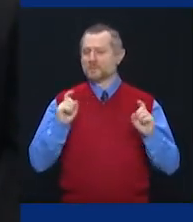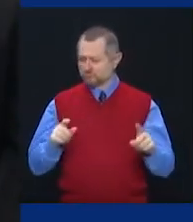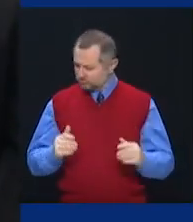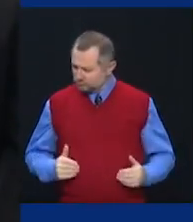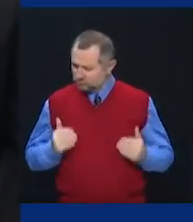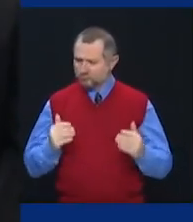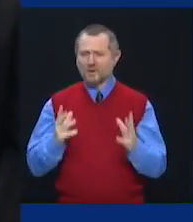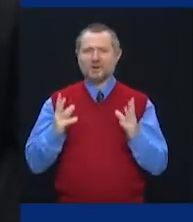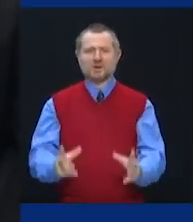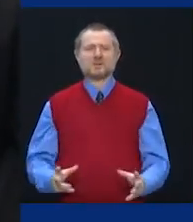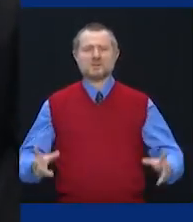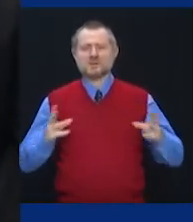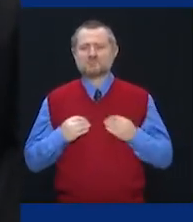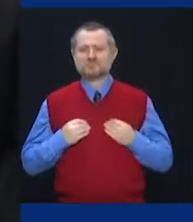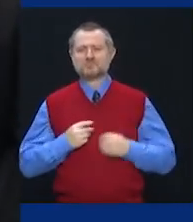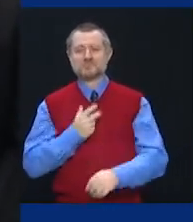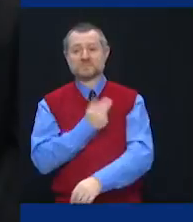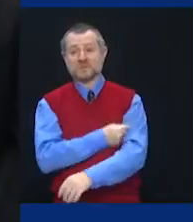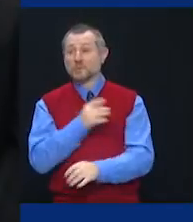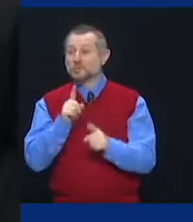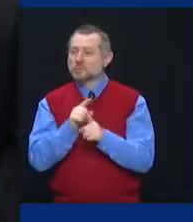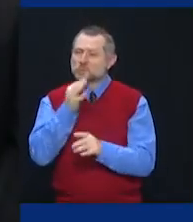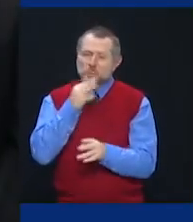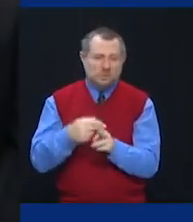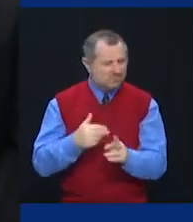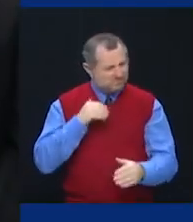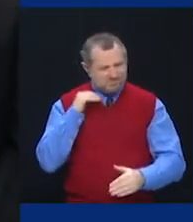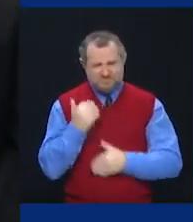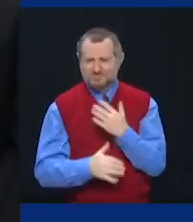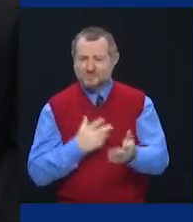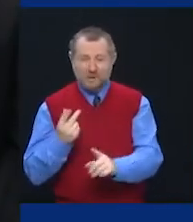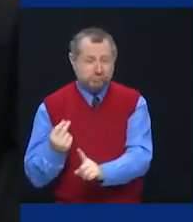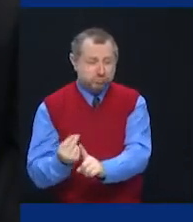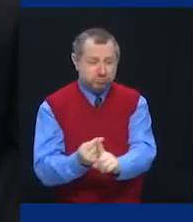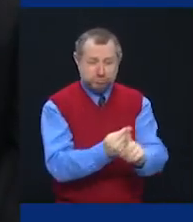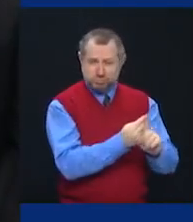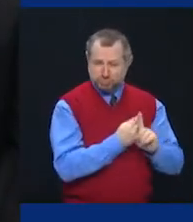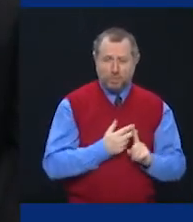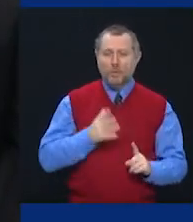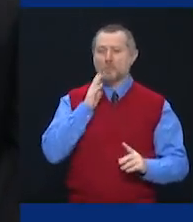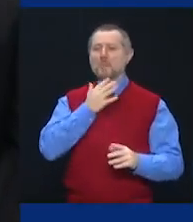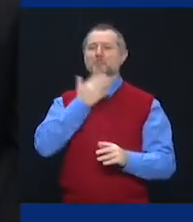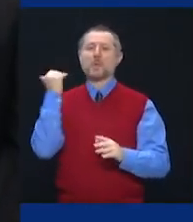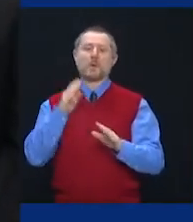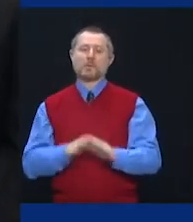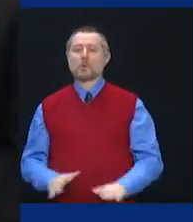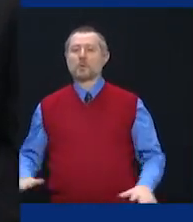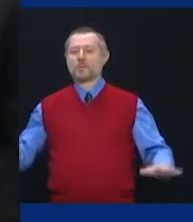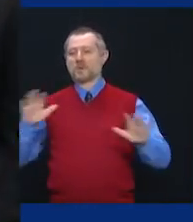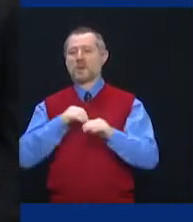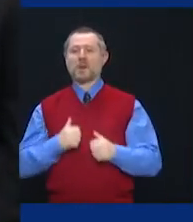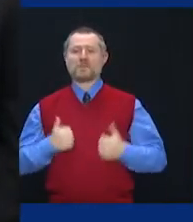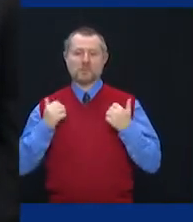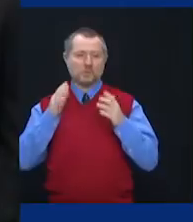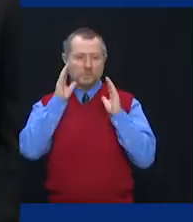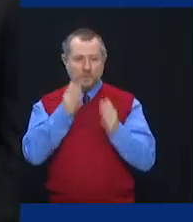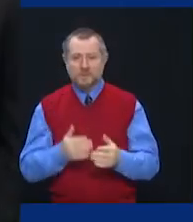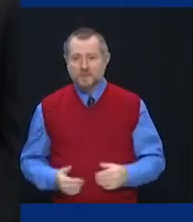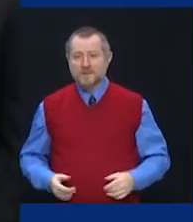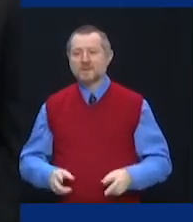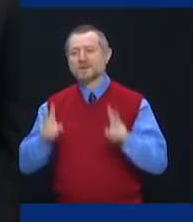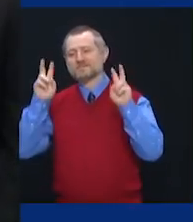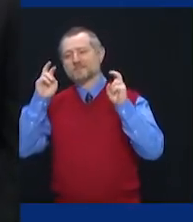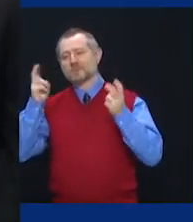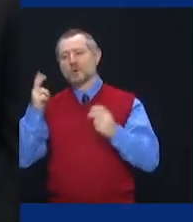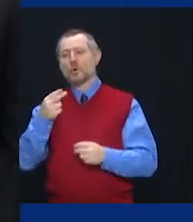sooner we can get vaccines into as many people as possible, the better off we will all be. Herd immunity will finally